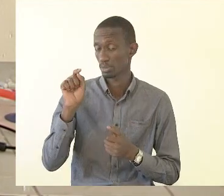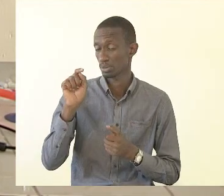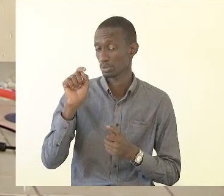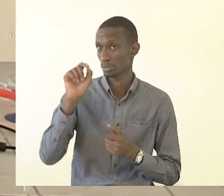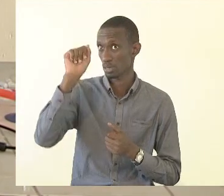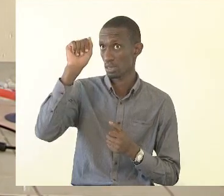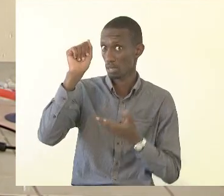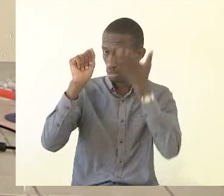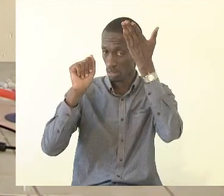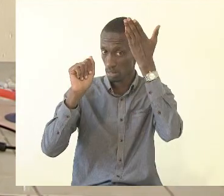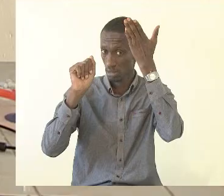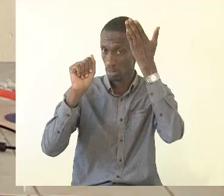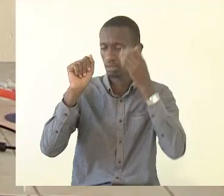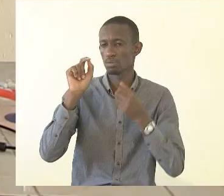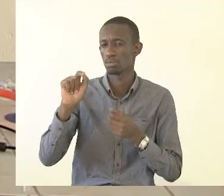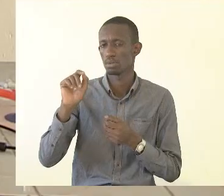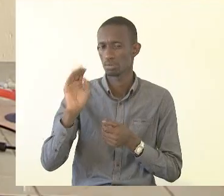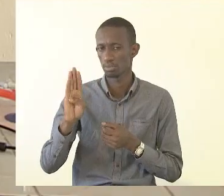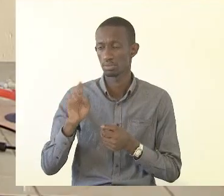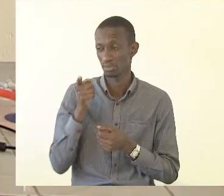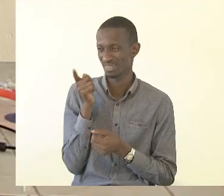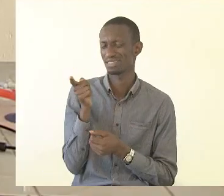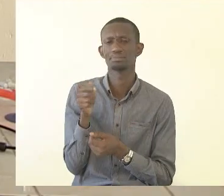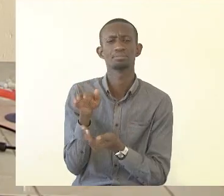A. So this is a reduction